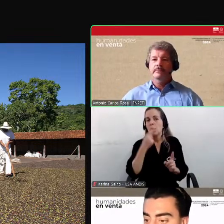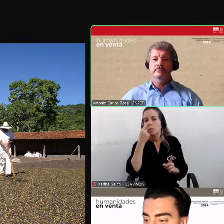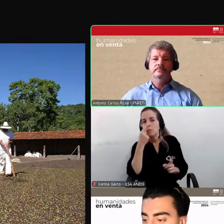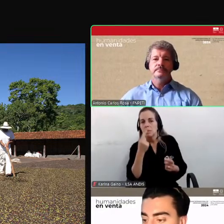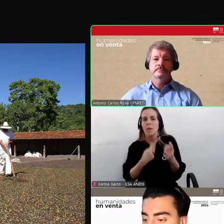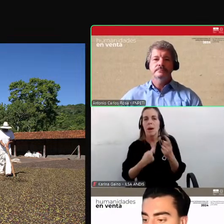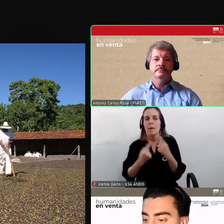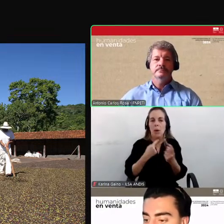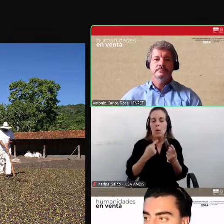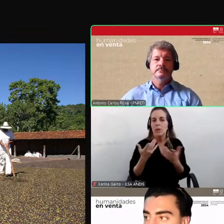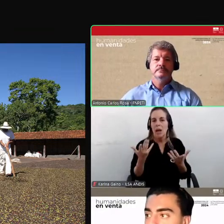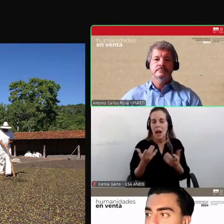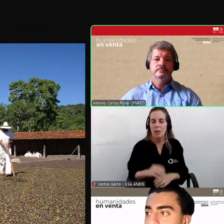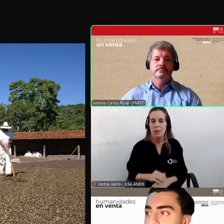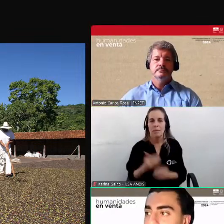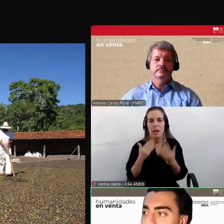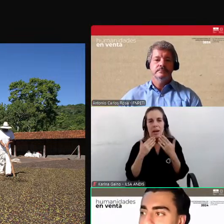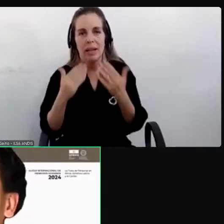information.